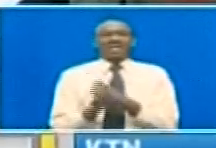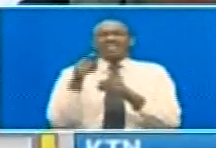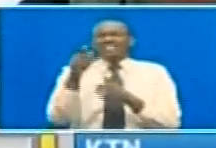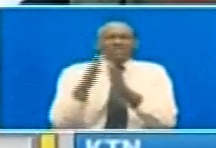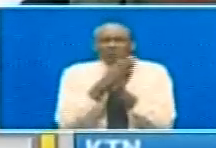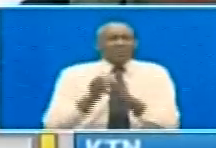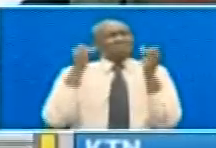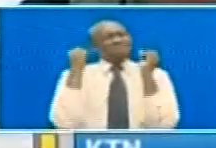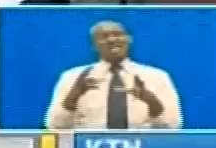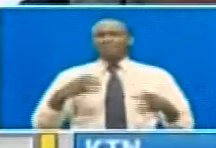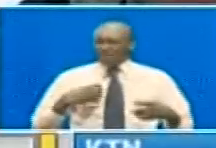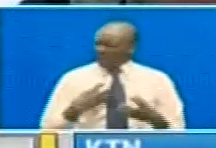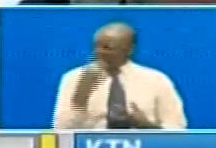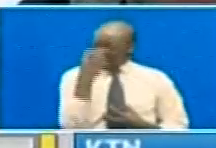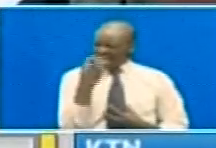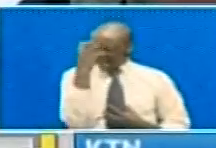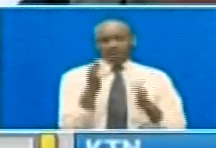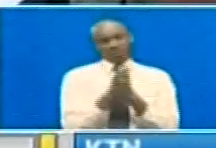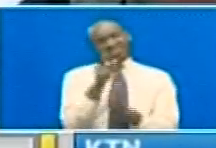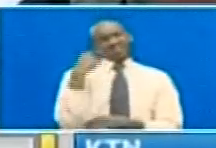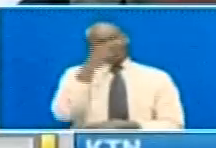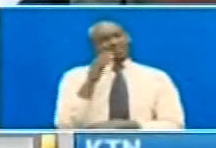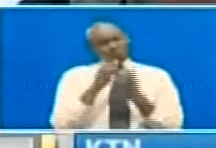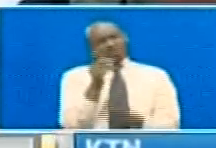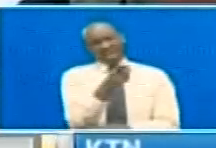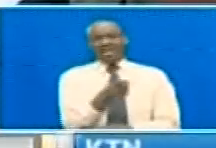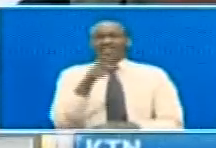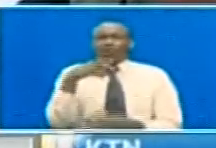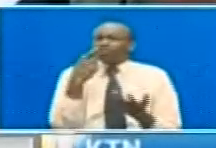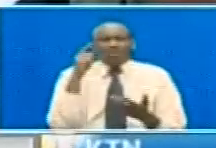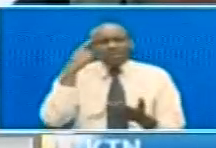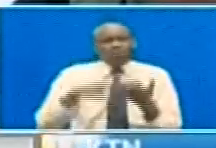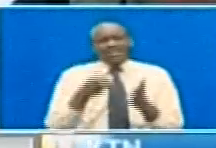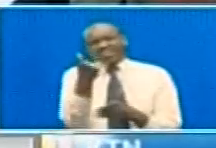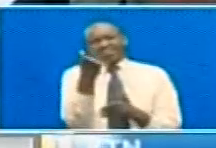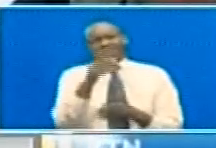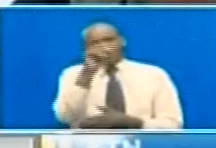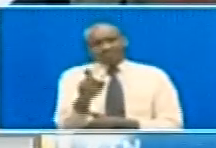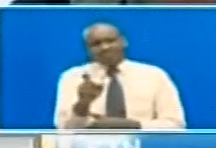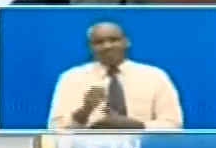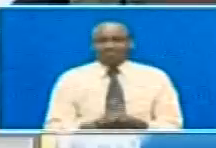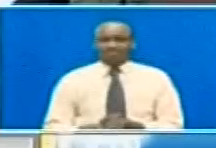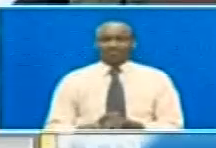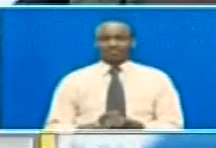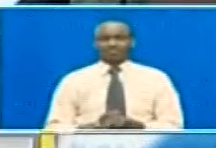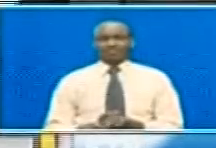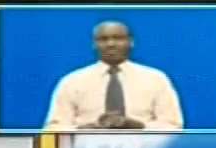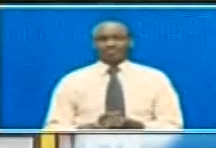has generated a lot of reactions, especially on social media. What have you picked out from the ground?